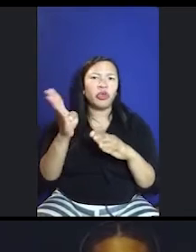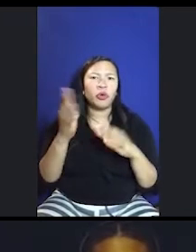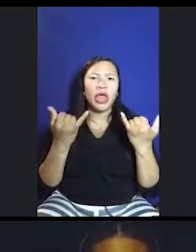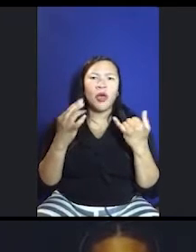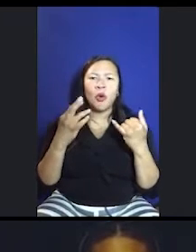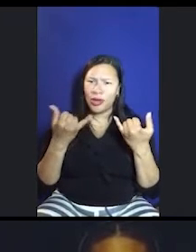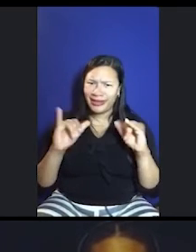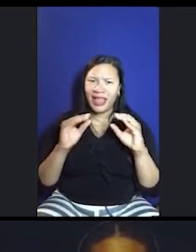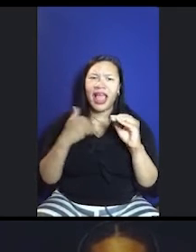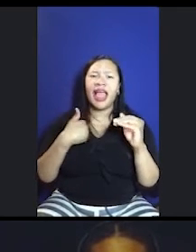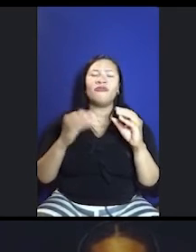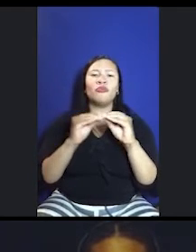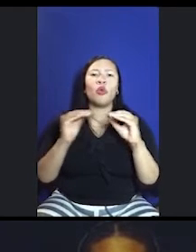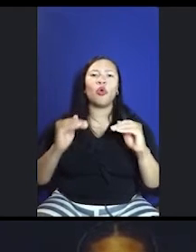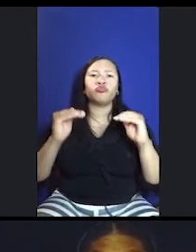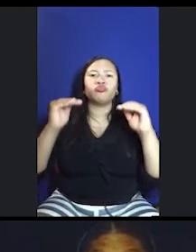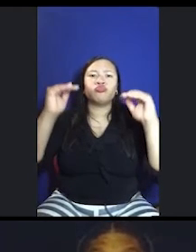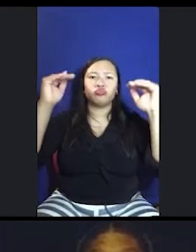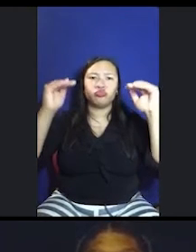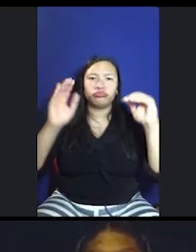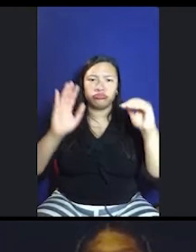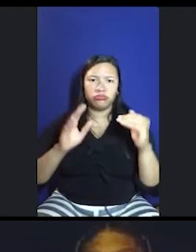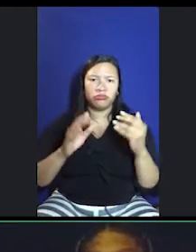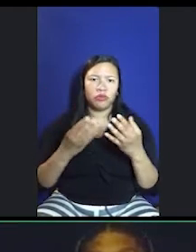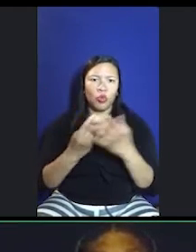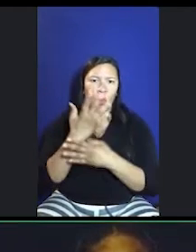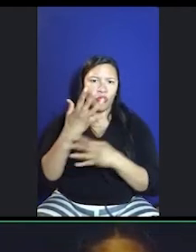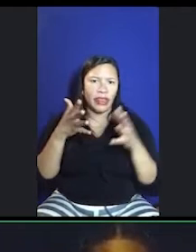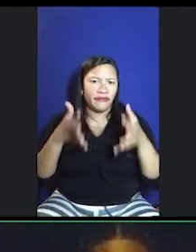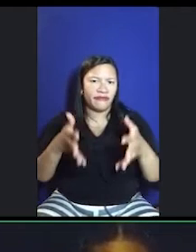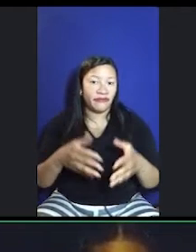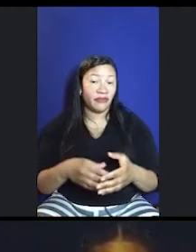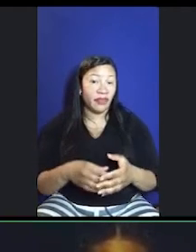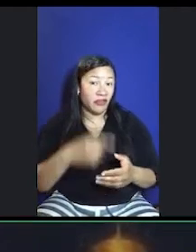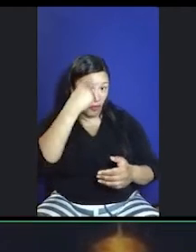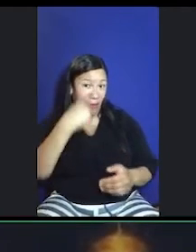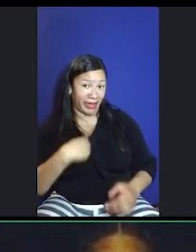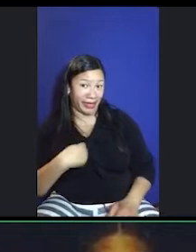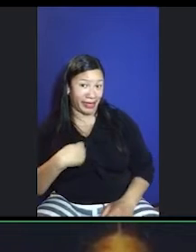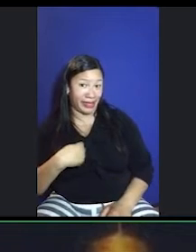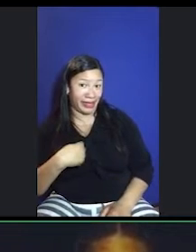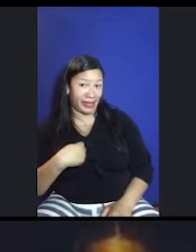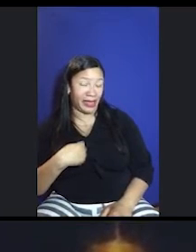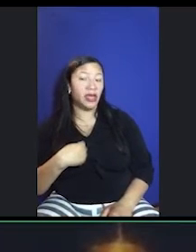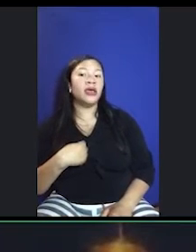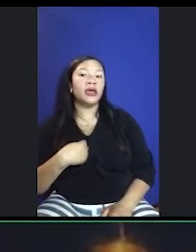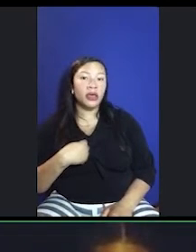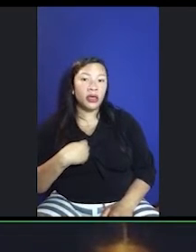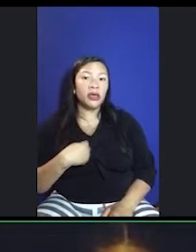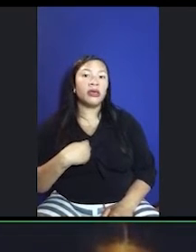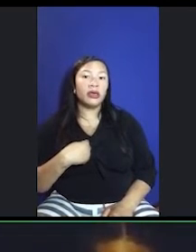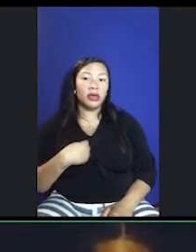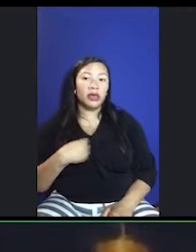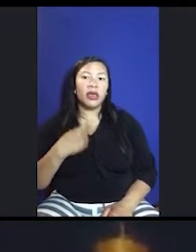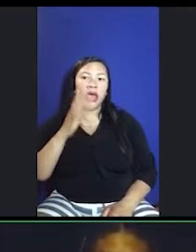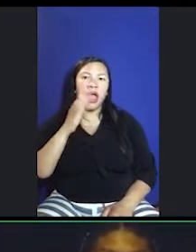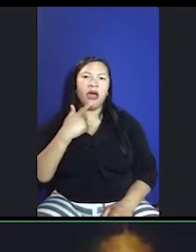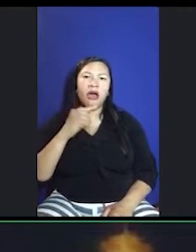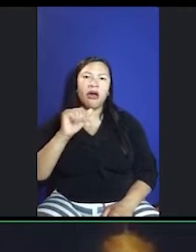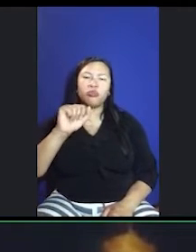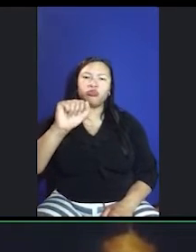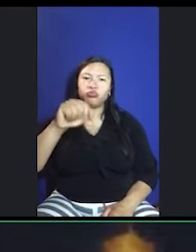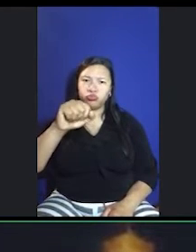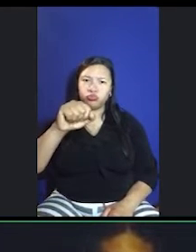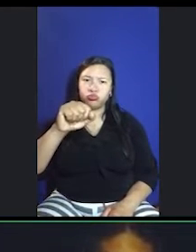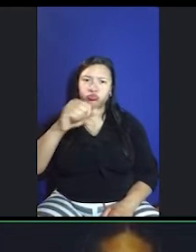more levels to obtain? For me, I will say yes. For